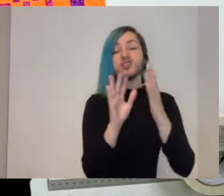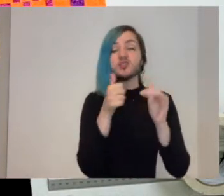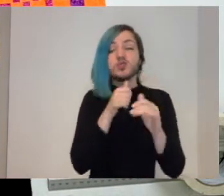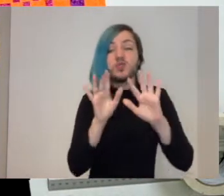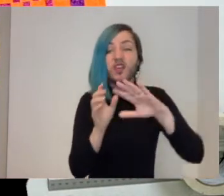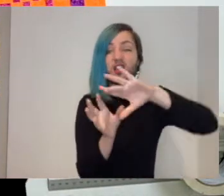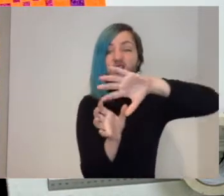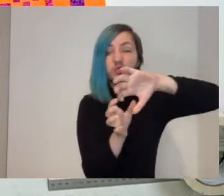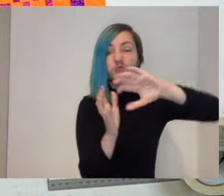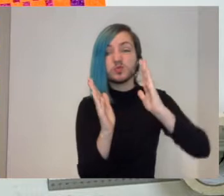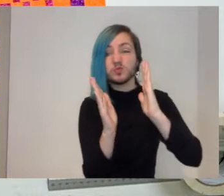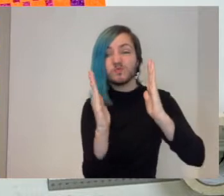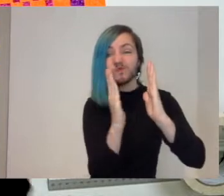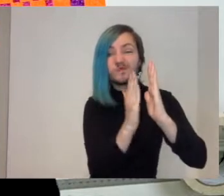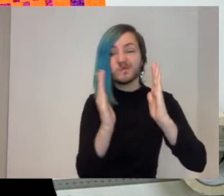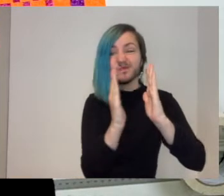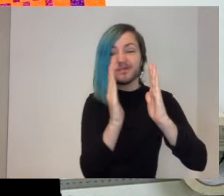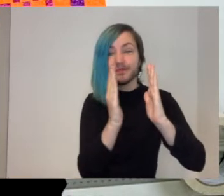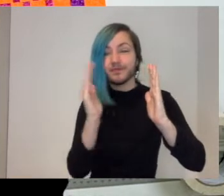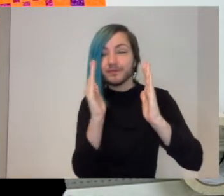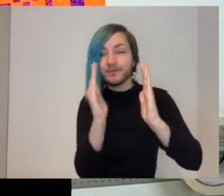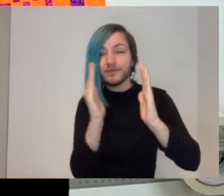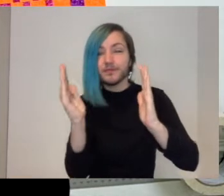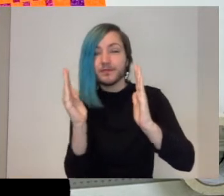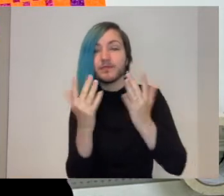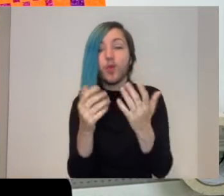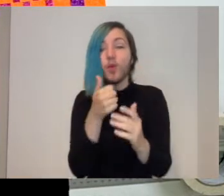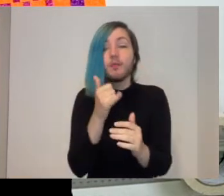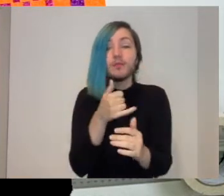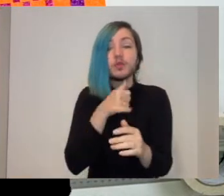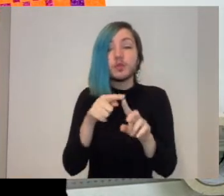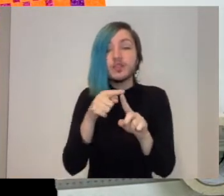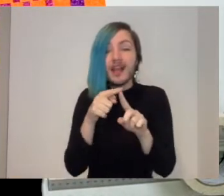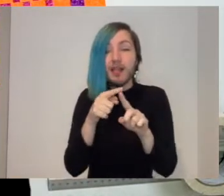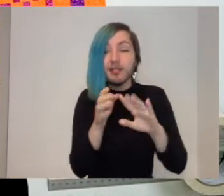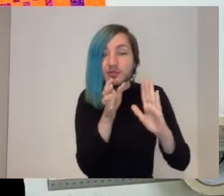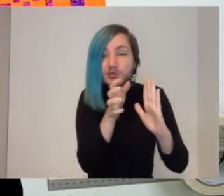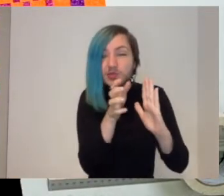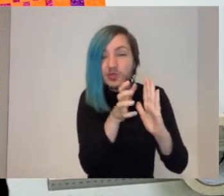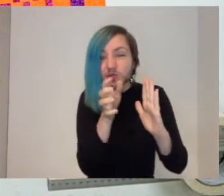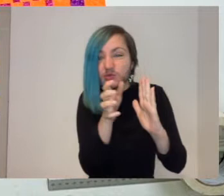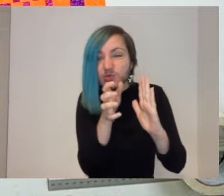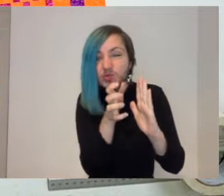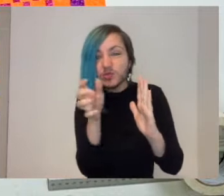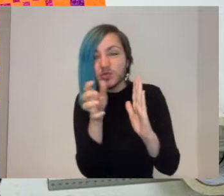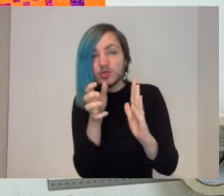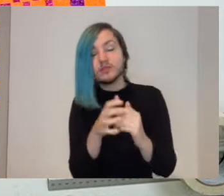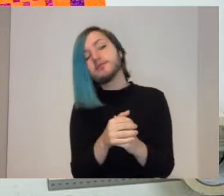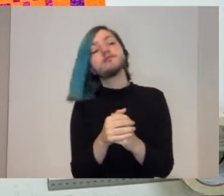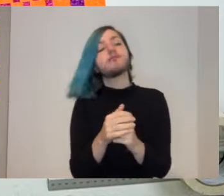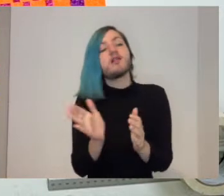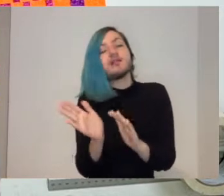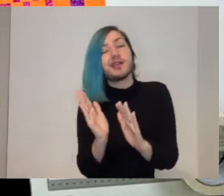your fingers or the edge of your nails to just push them along, and it budges